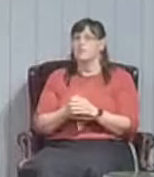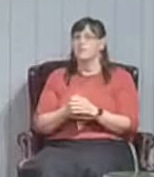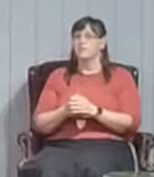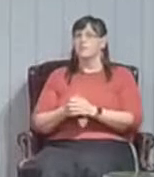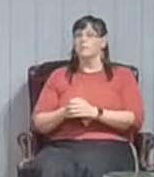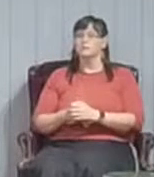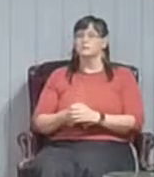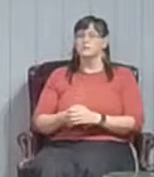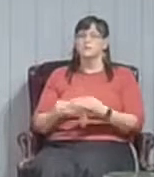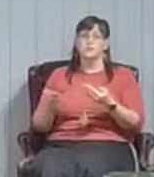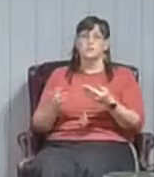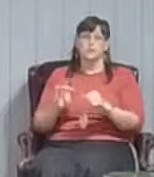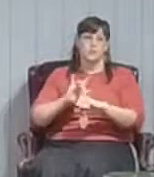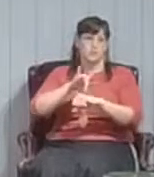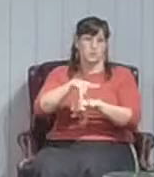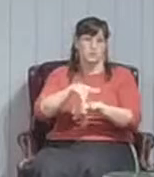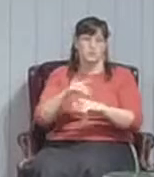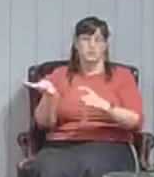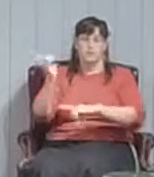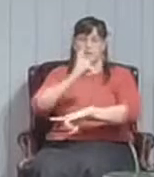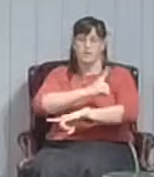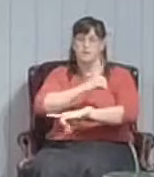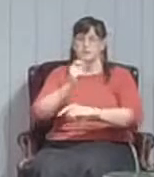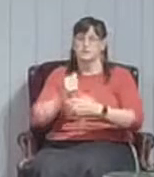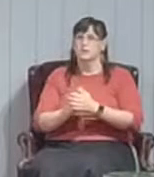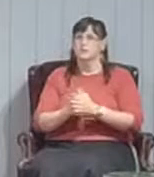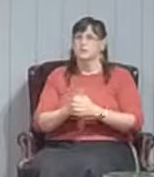to a preacher in the early days,